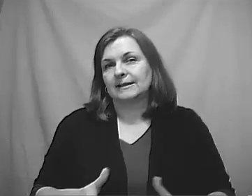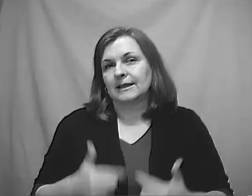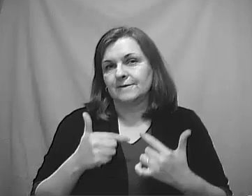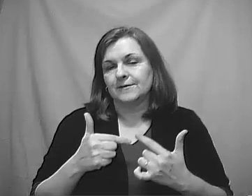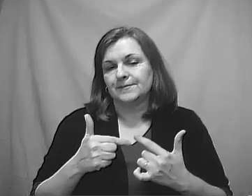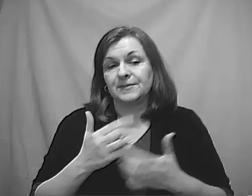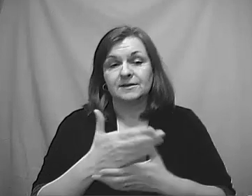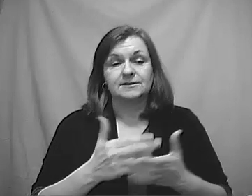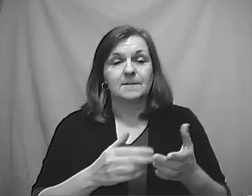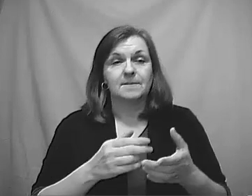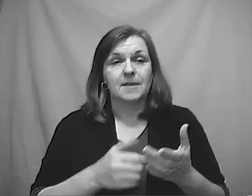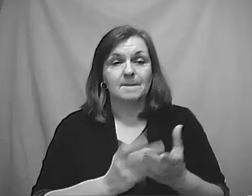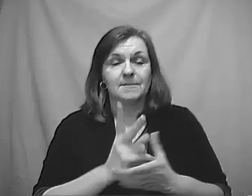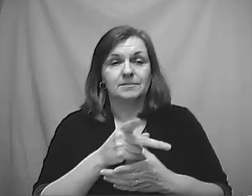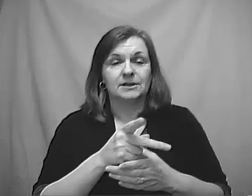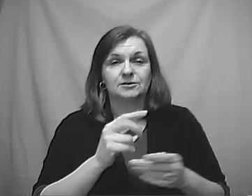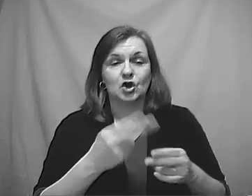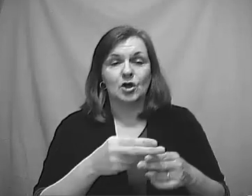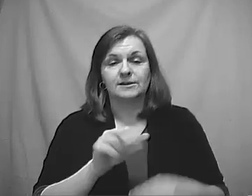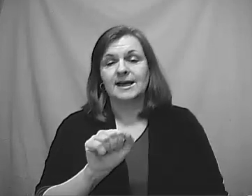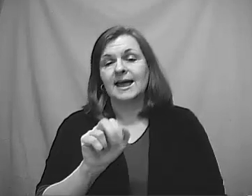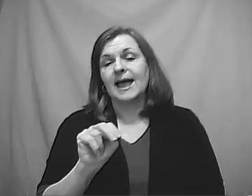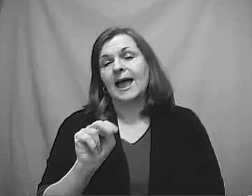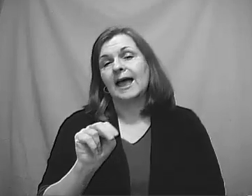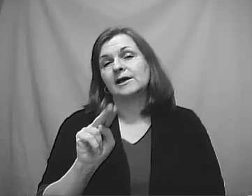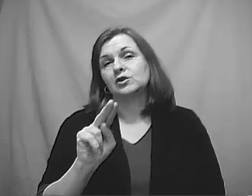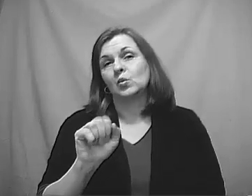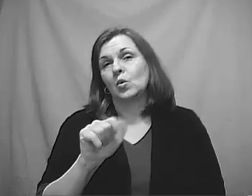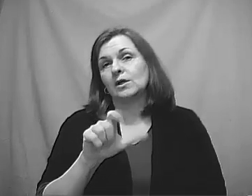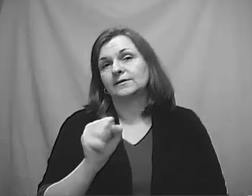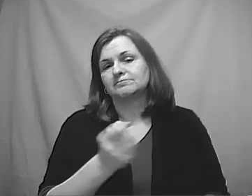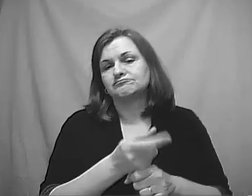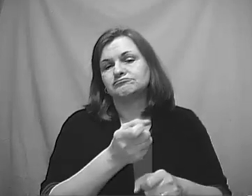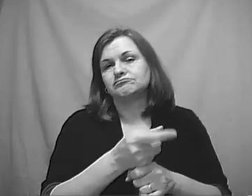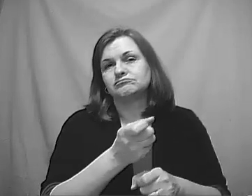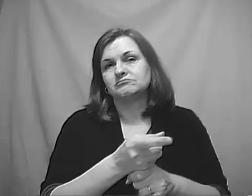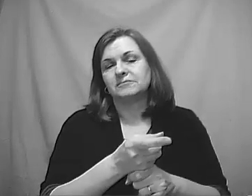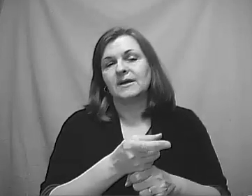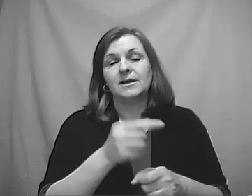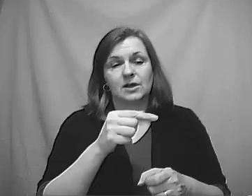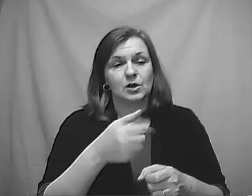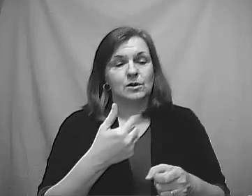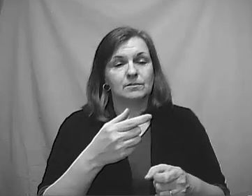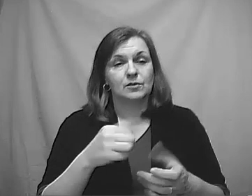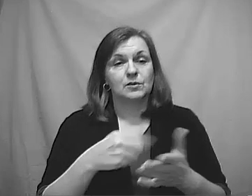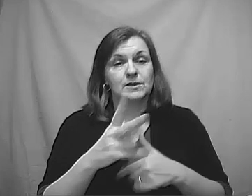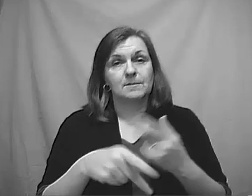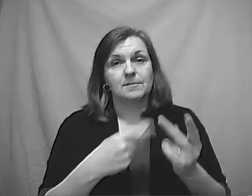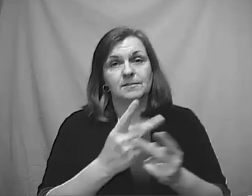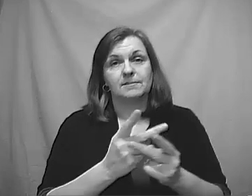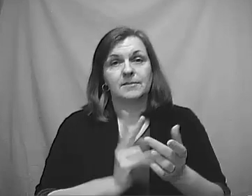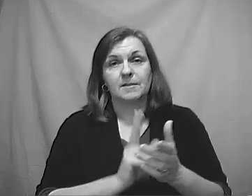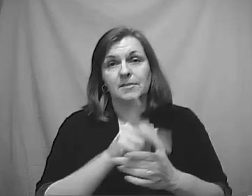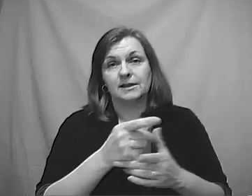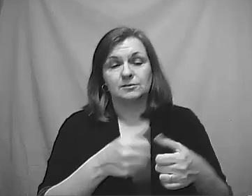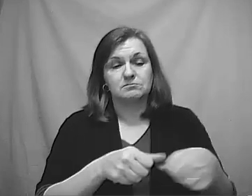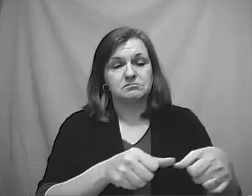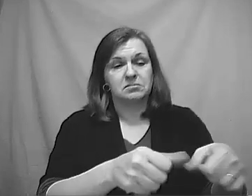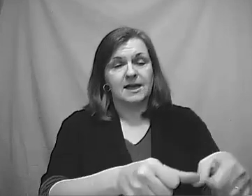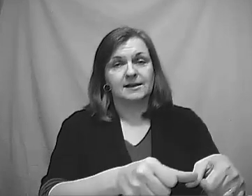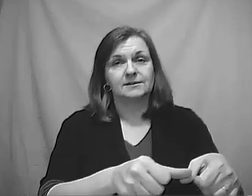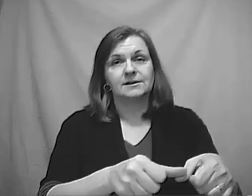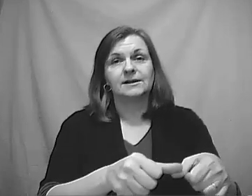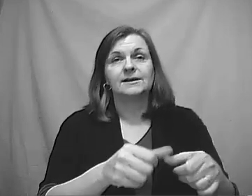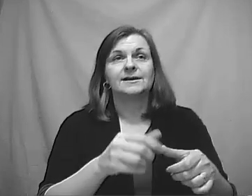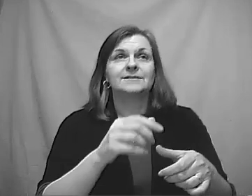long they live. Some plants are what we call annuals. These are the plants that you would plant in your backyard